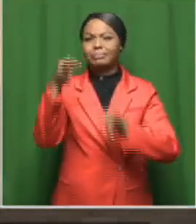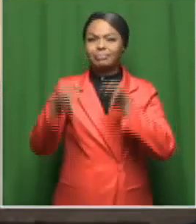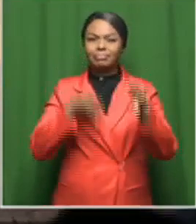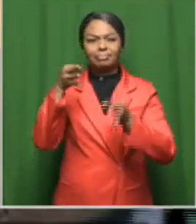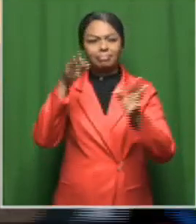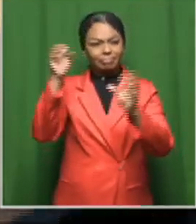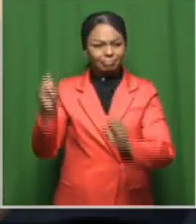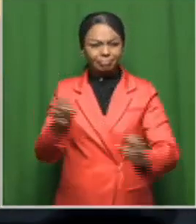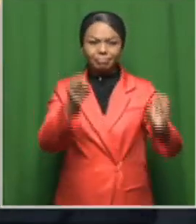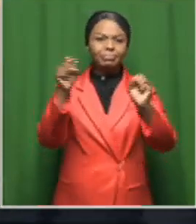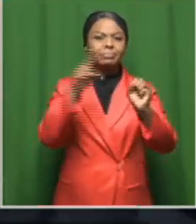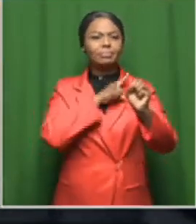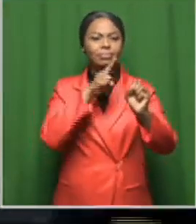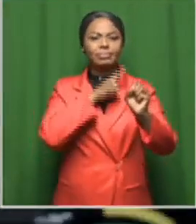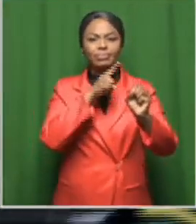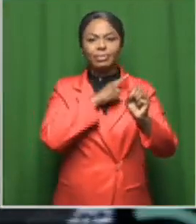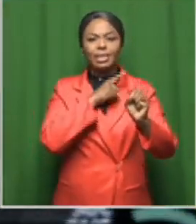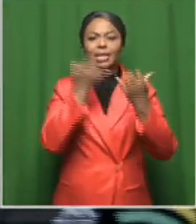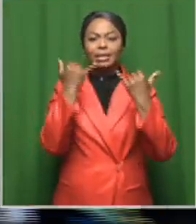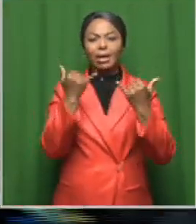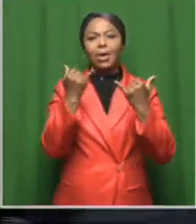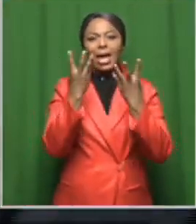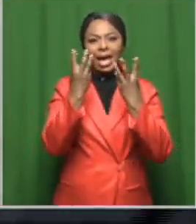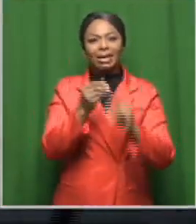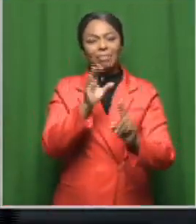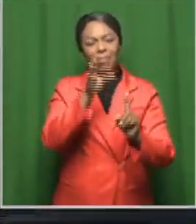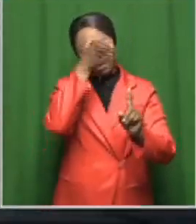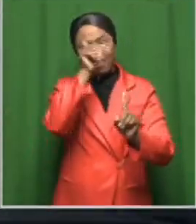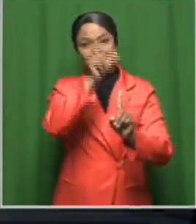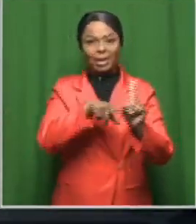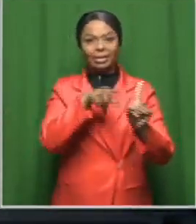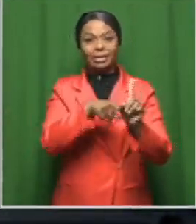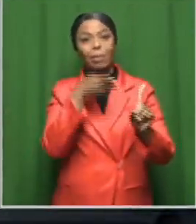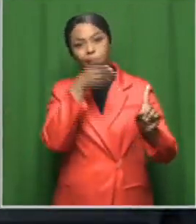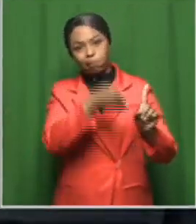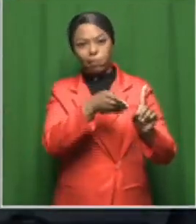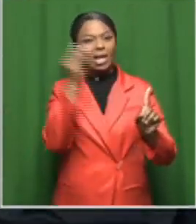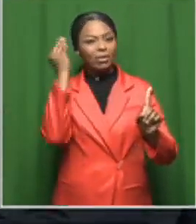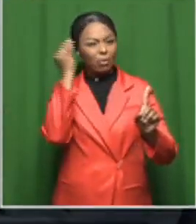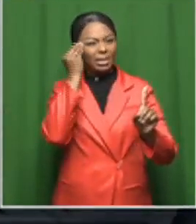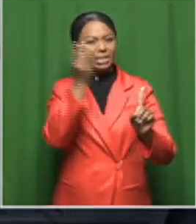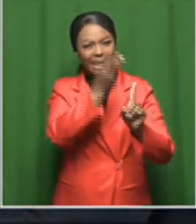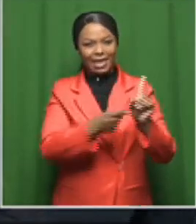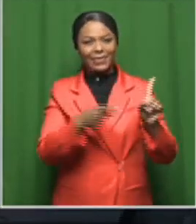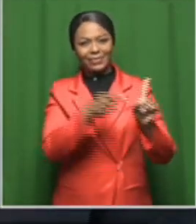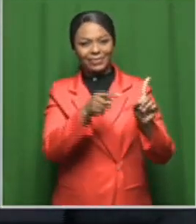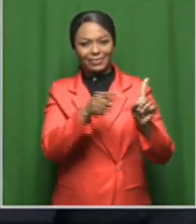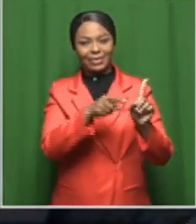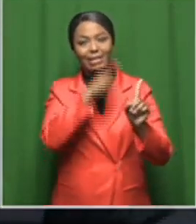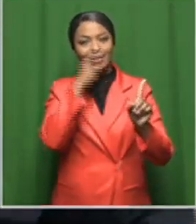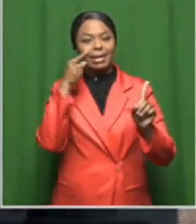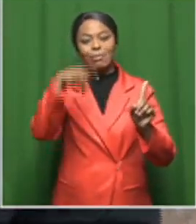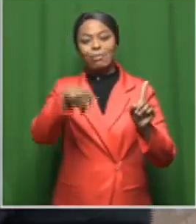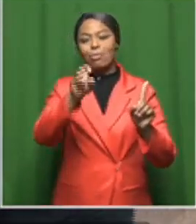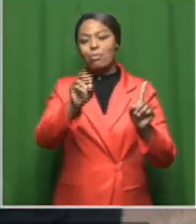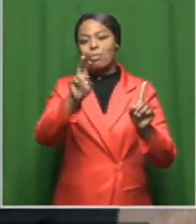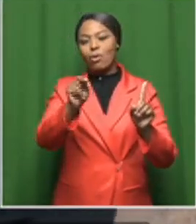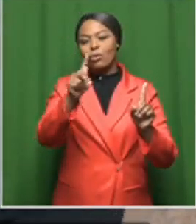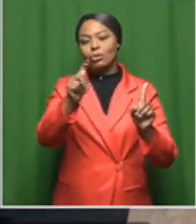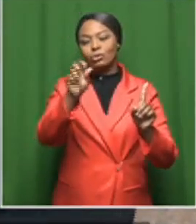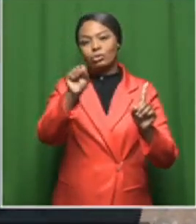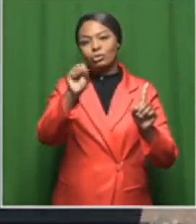got all the brains standing next to me that can give us all the information we need. Ponso Maruping, who is the